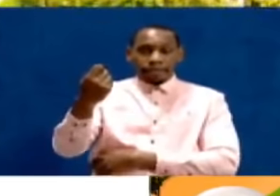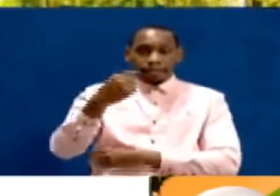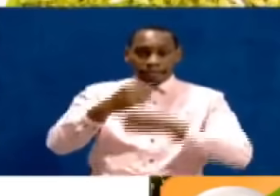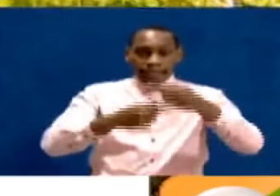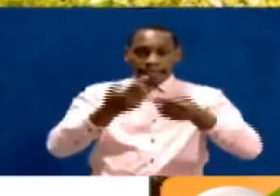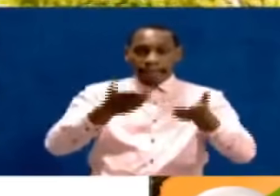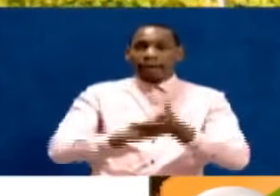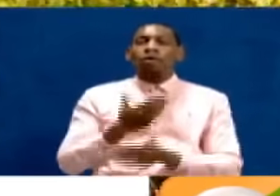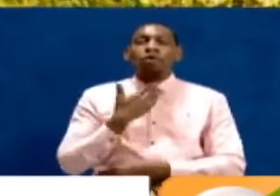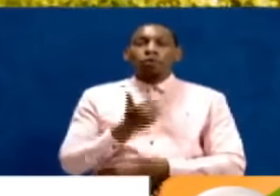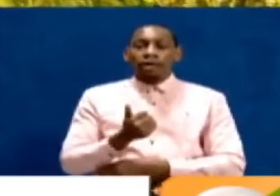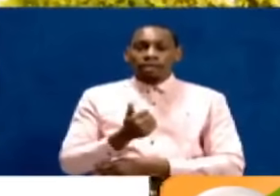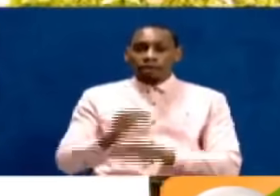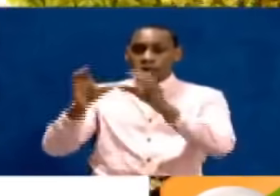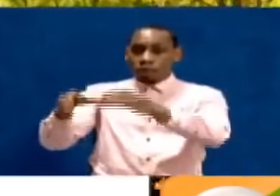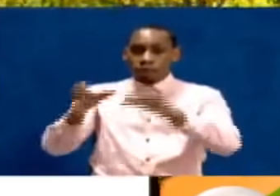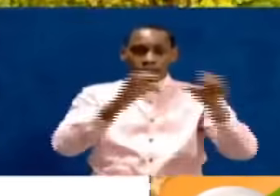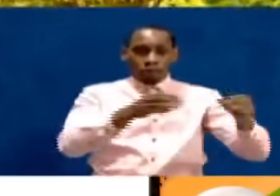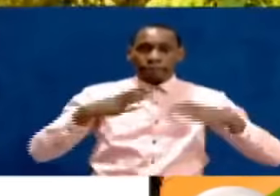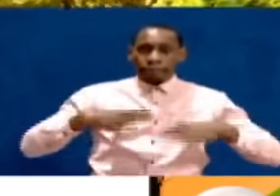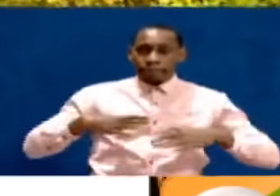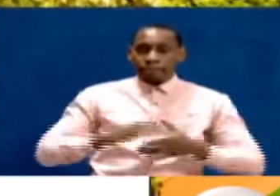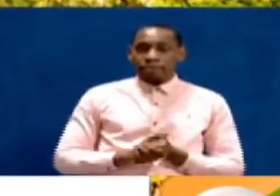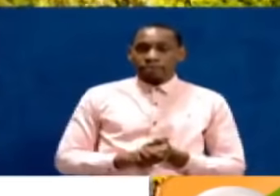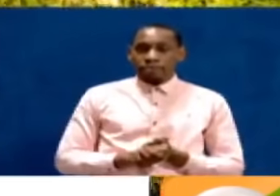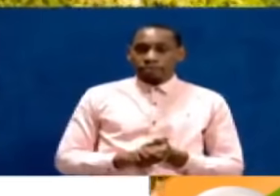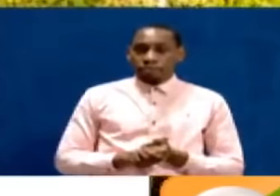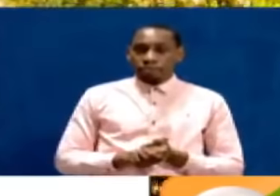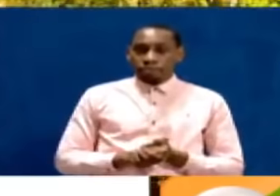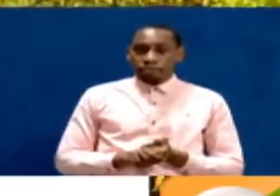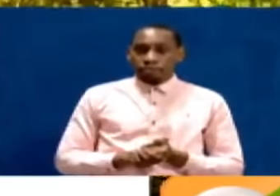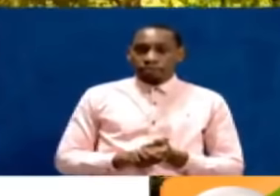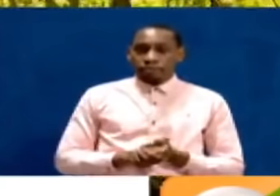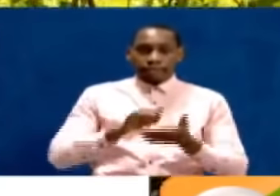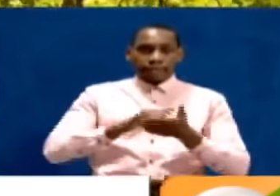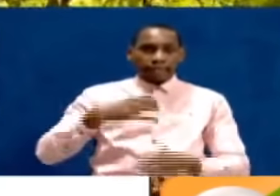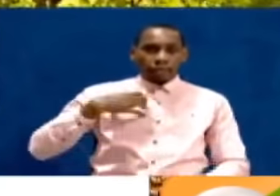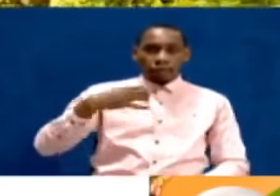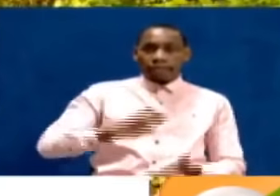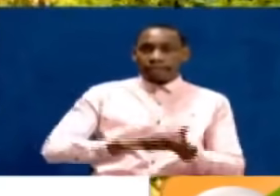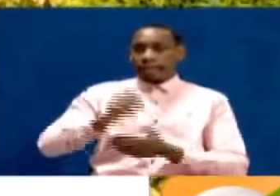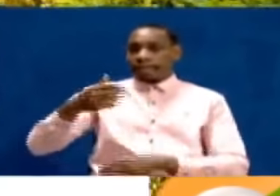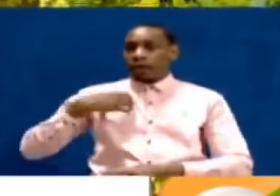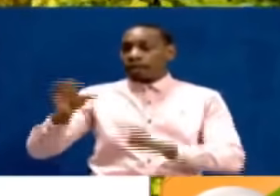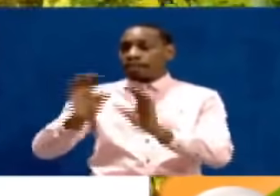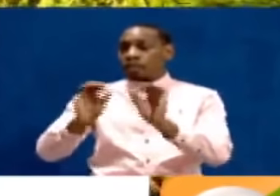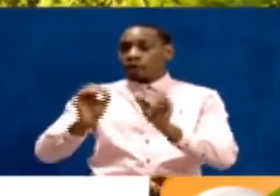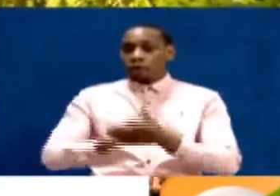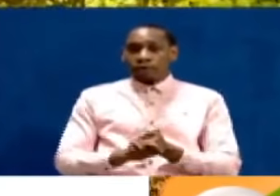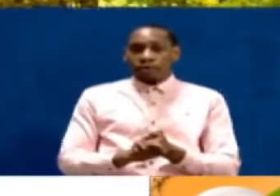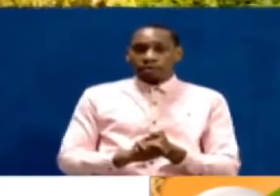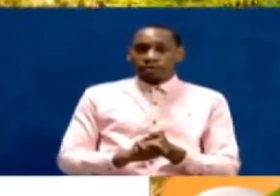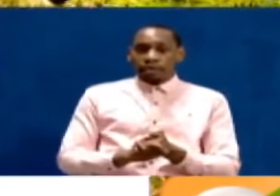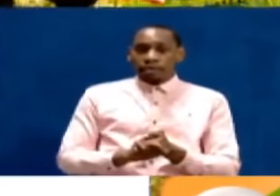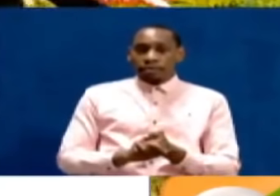prevailing in the country, to try and categorize people mm-hmm. As dynasties and non-dynasties. Okay. So it's a